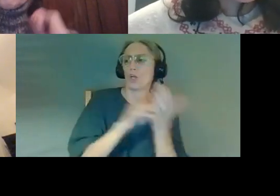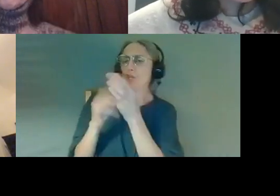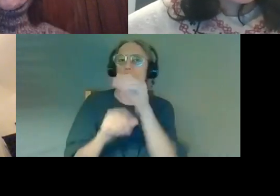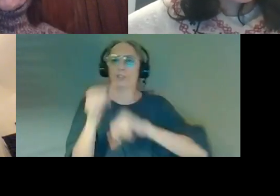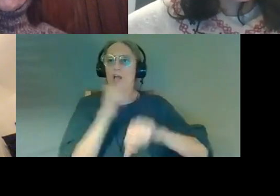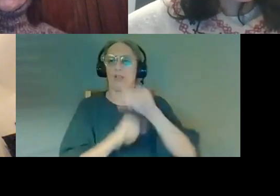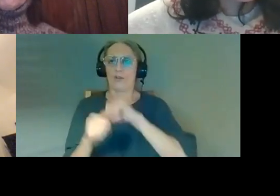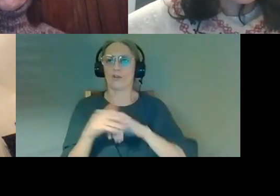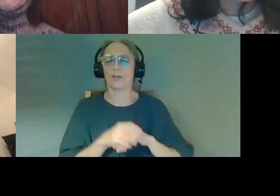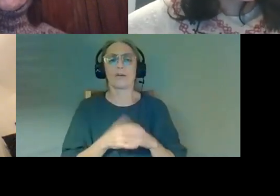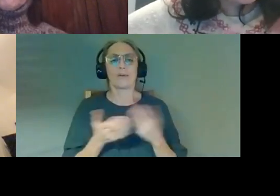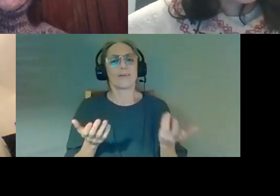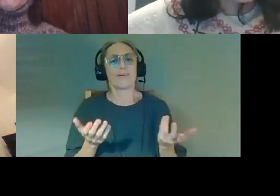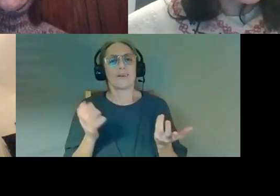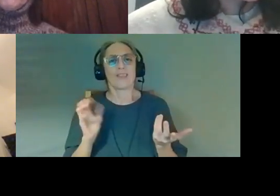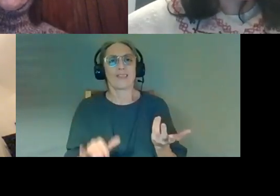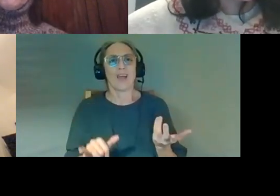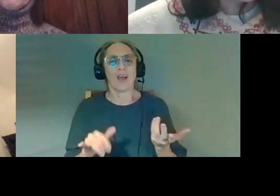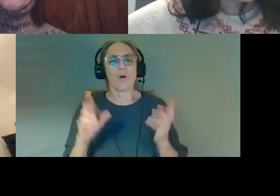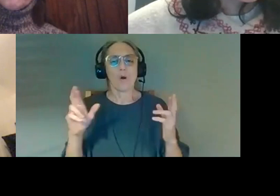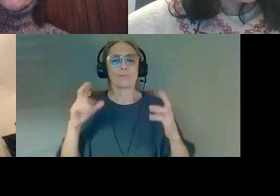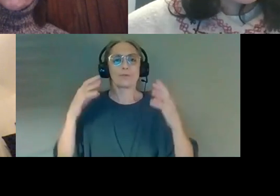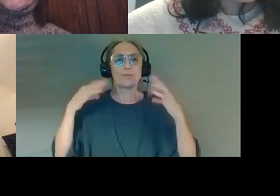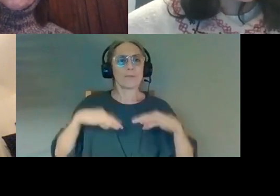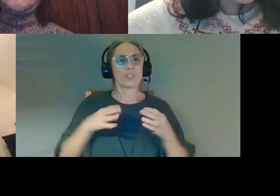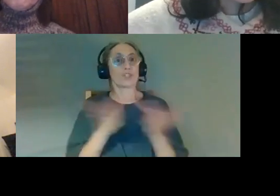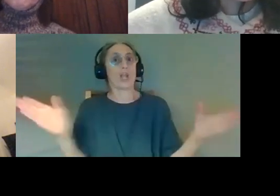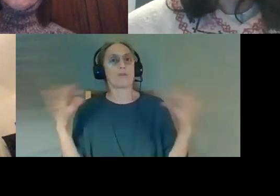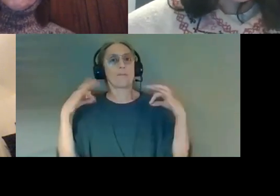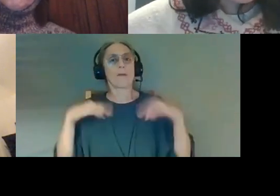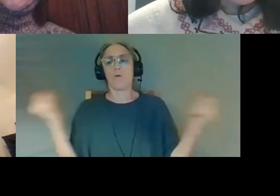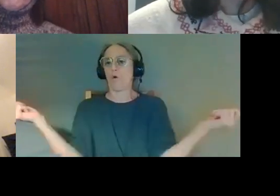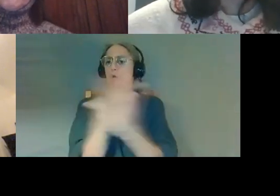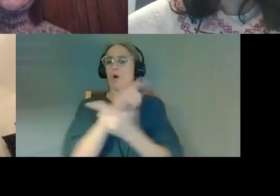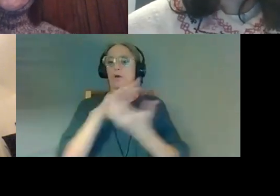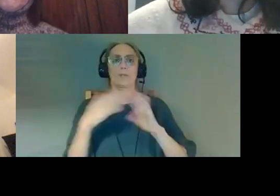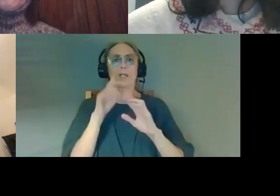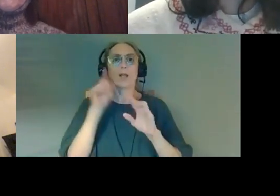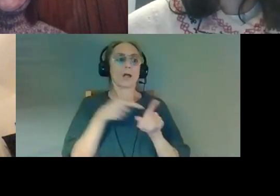our communities. So I definitely very much echo what Cosmo said.